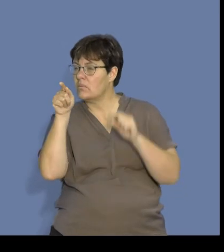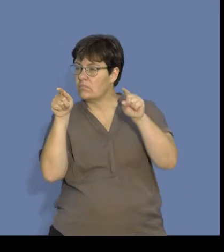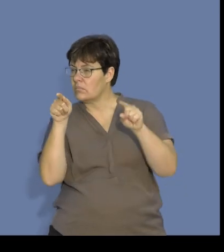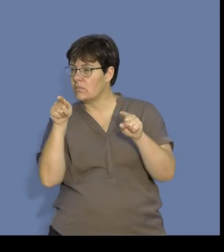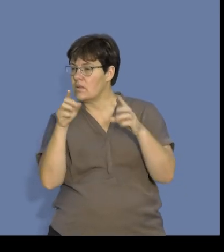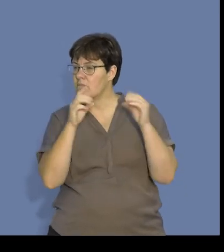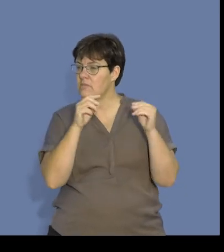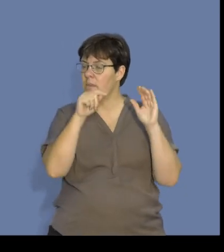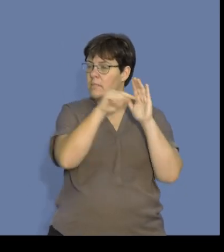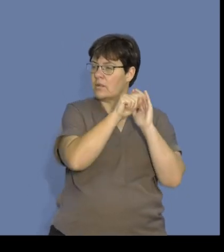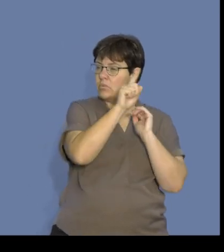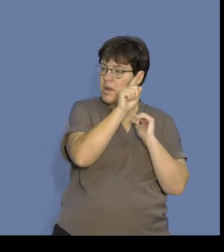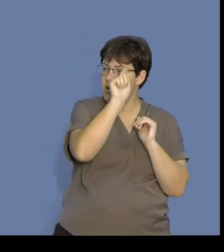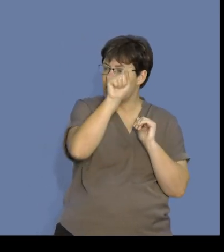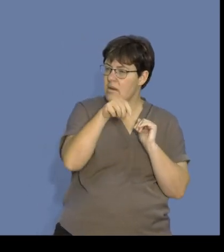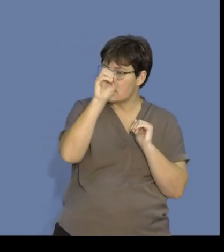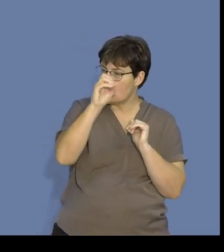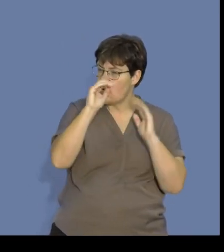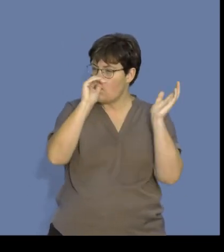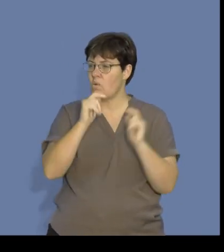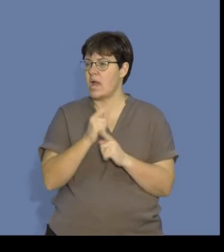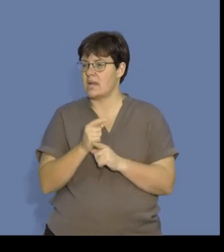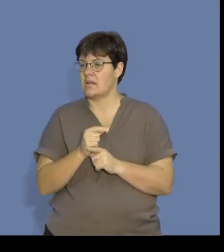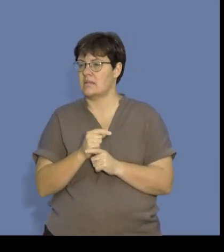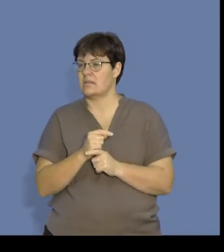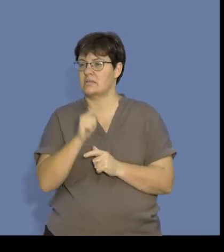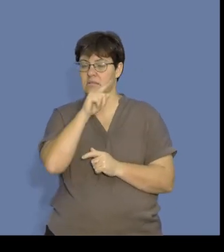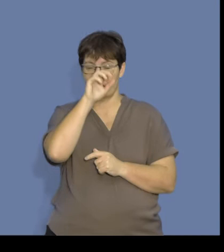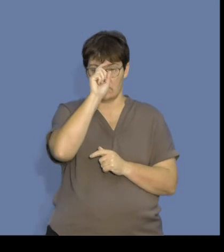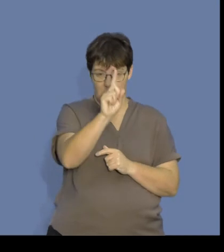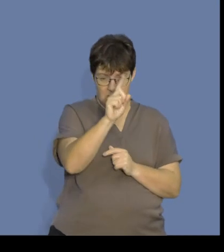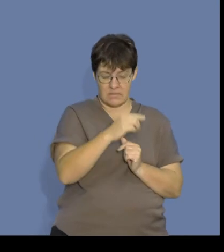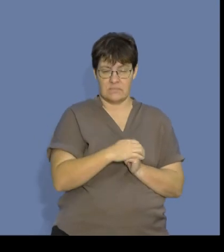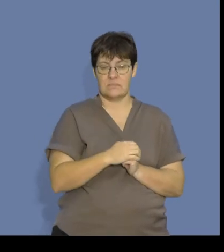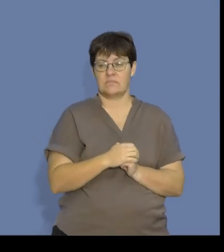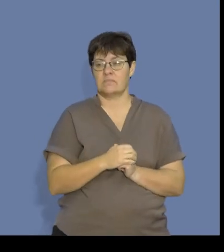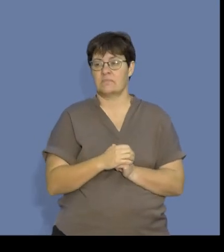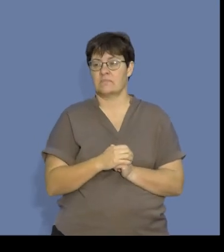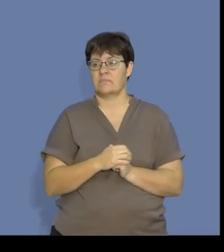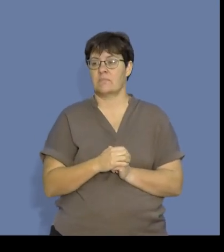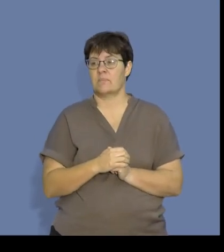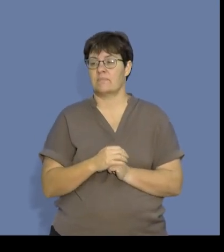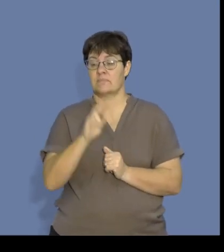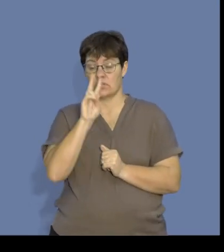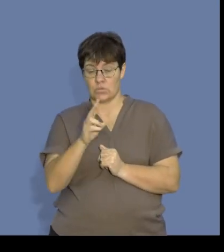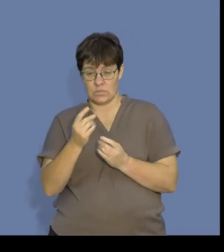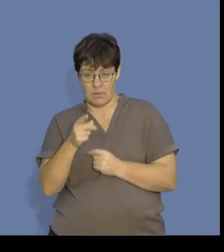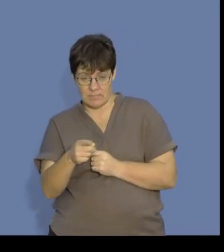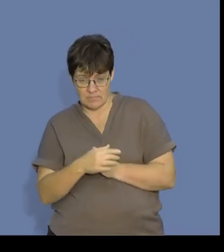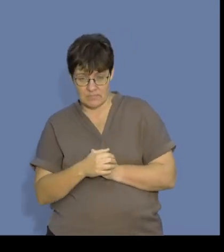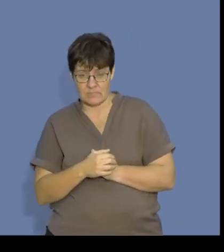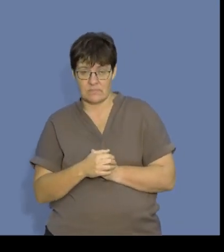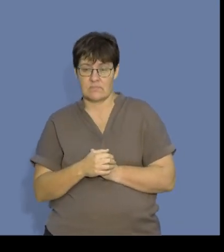2 coordinates, which is -1 and 0. I will call these my 1s, and then